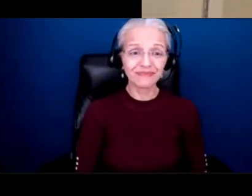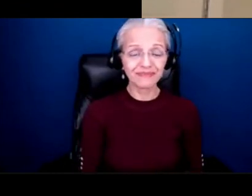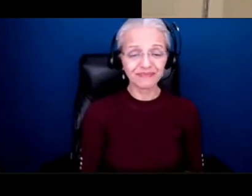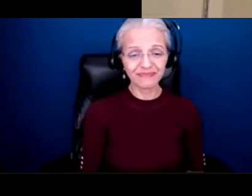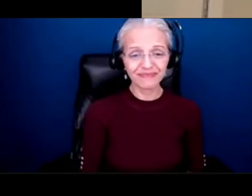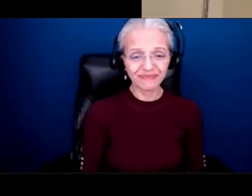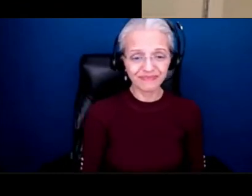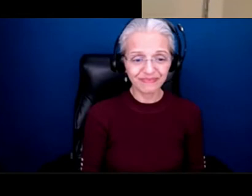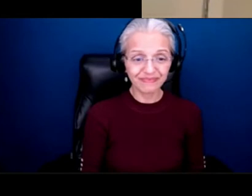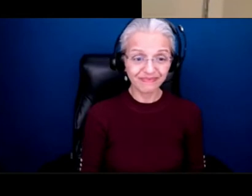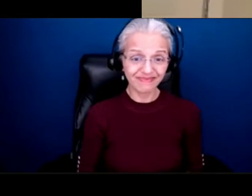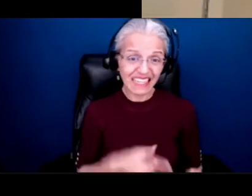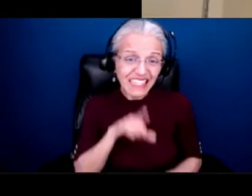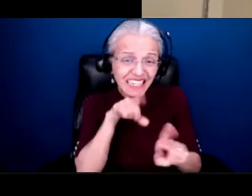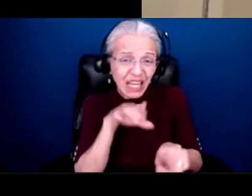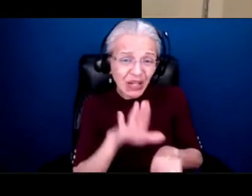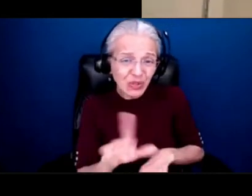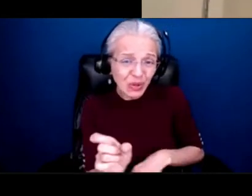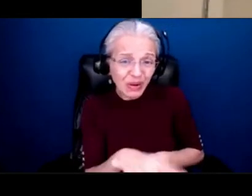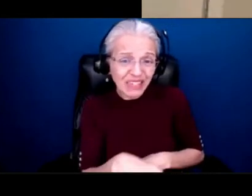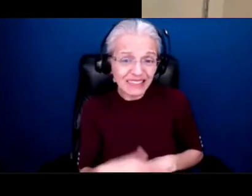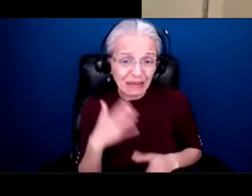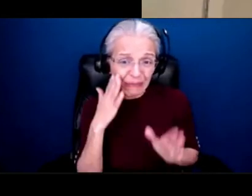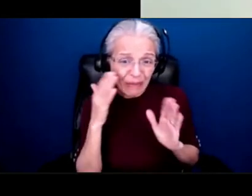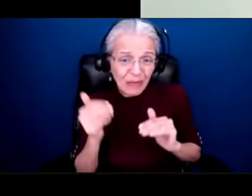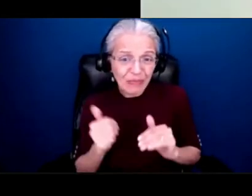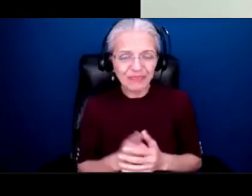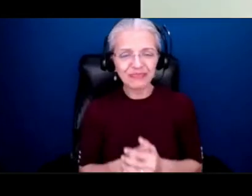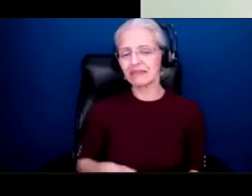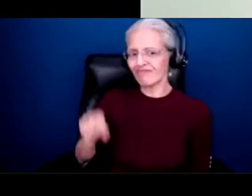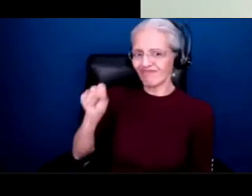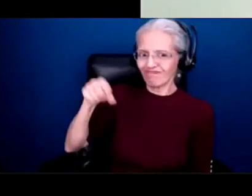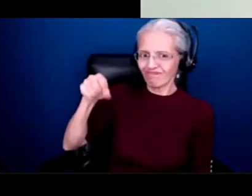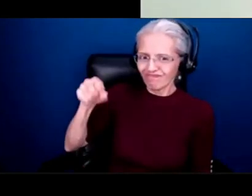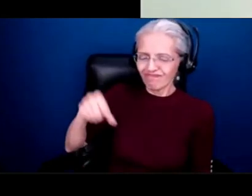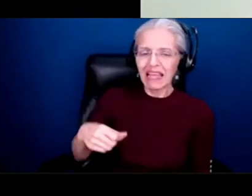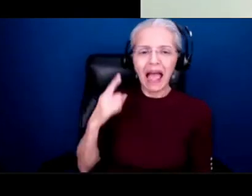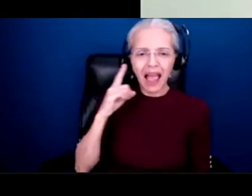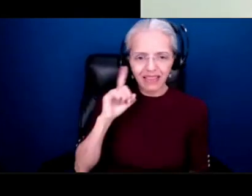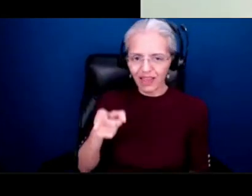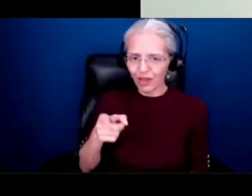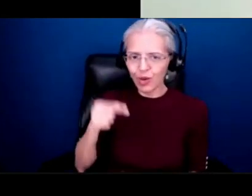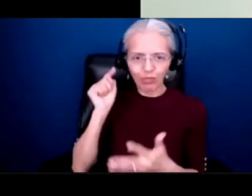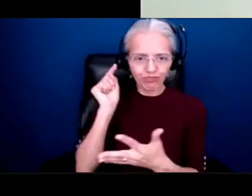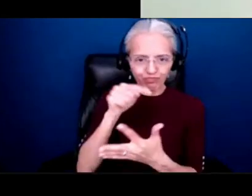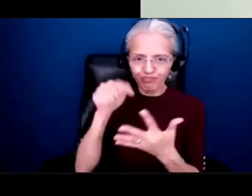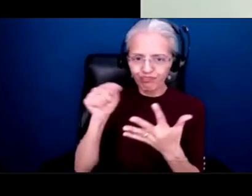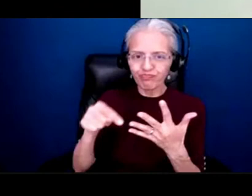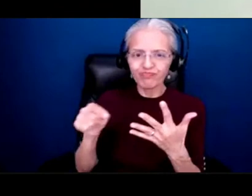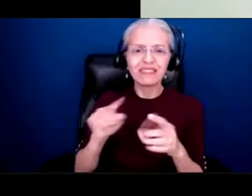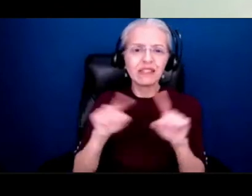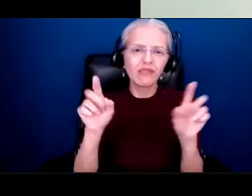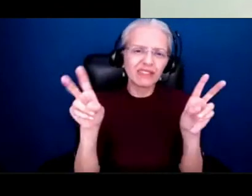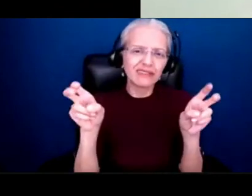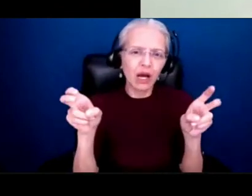Did I answer your questions? I hope I did. Yeah, absolutely. I think you hit up on a lot of topics